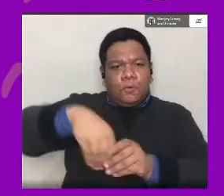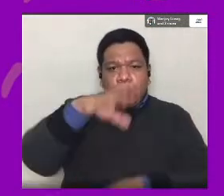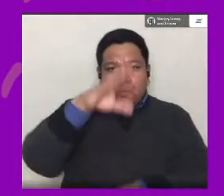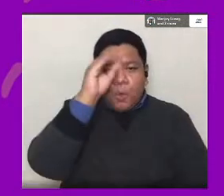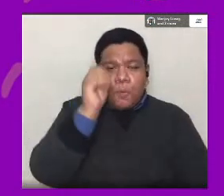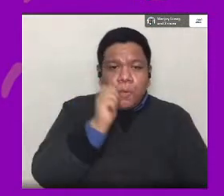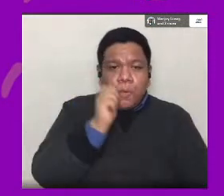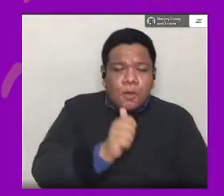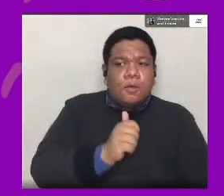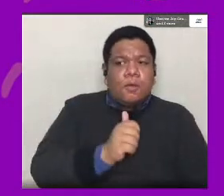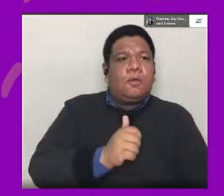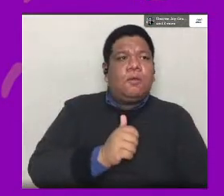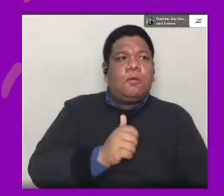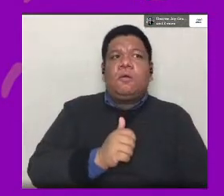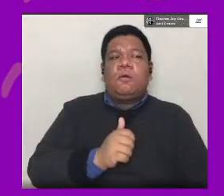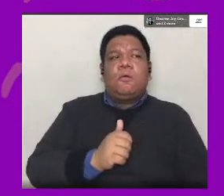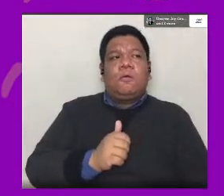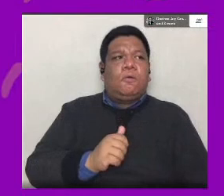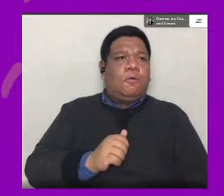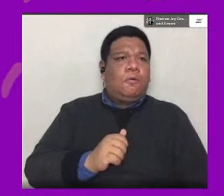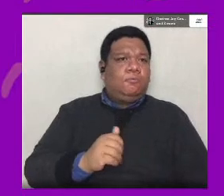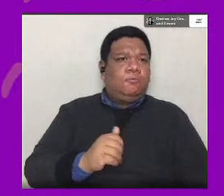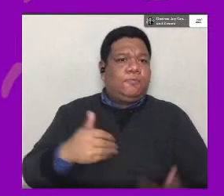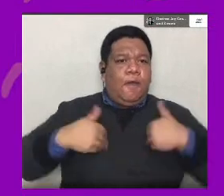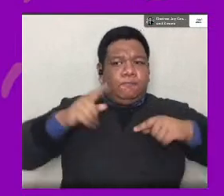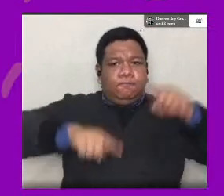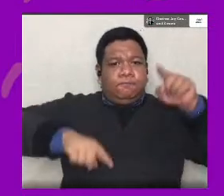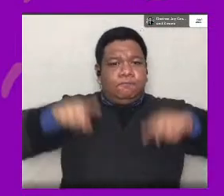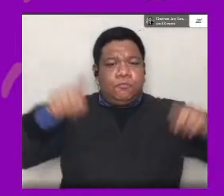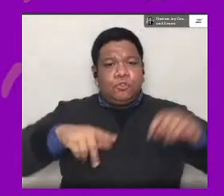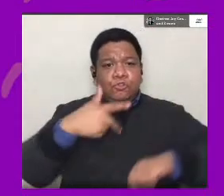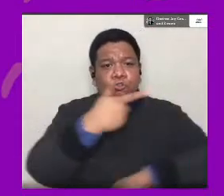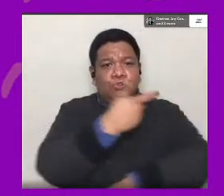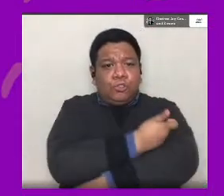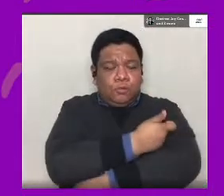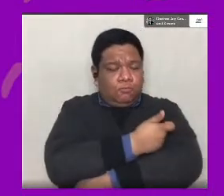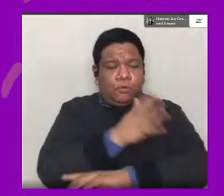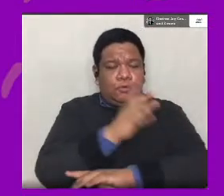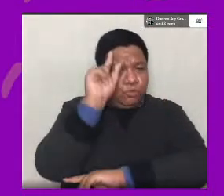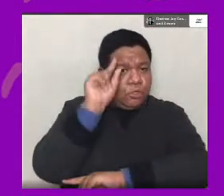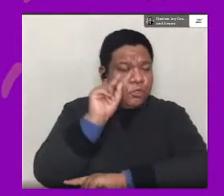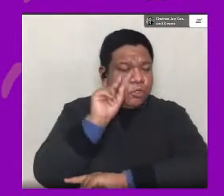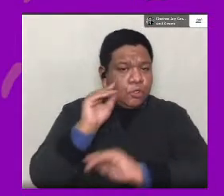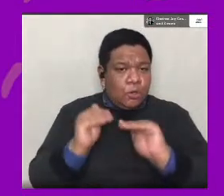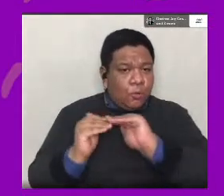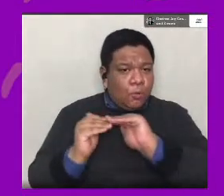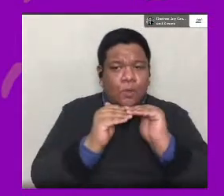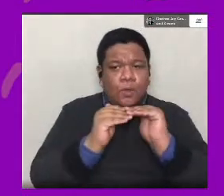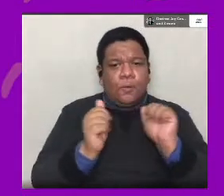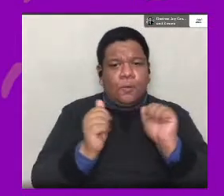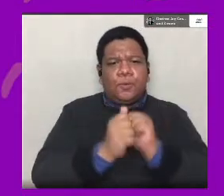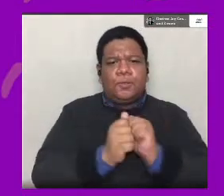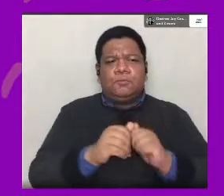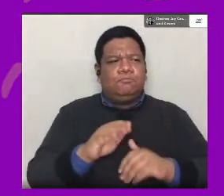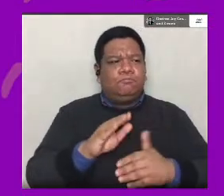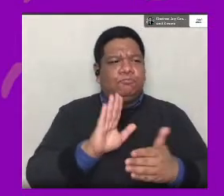how broader aspects of gender inequality are associated with child immunization overall.